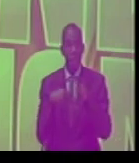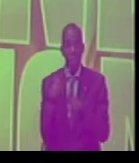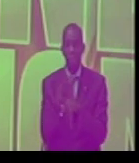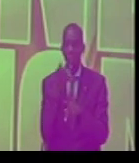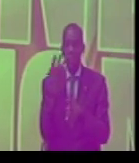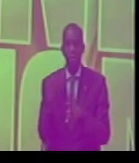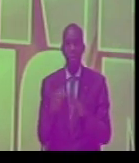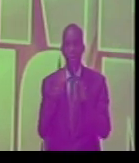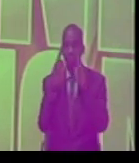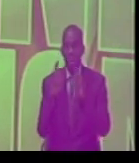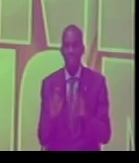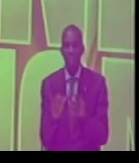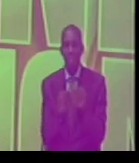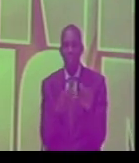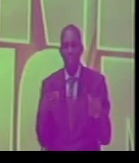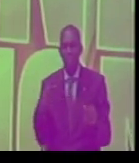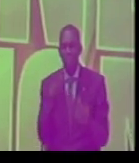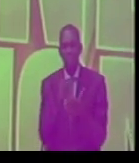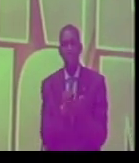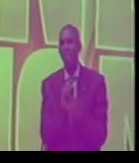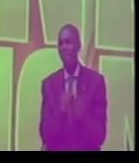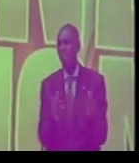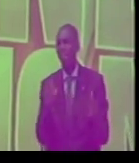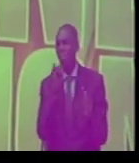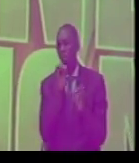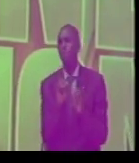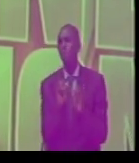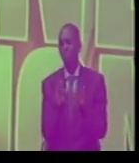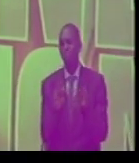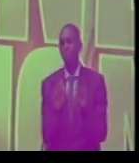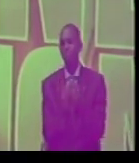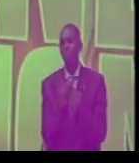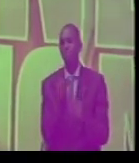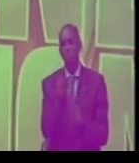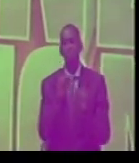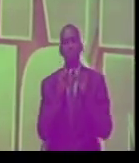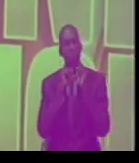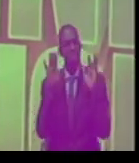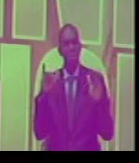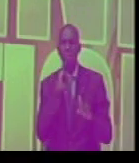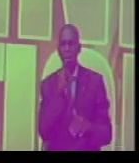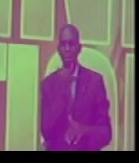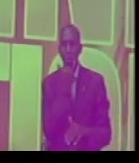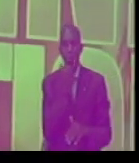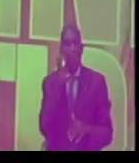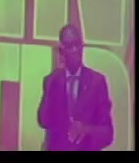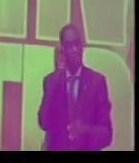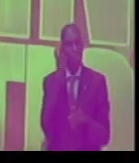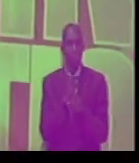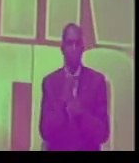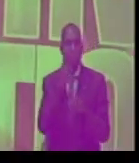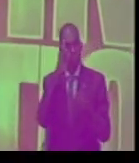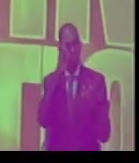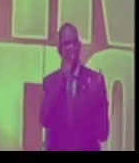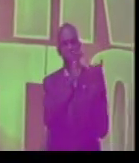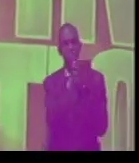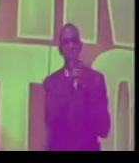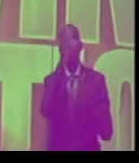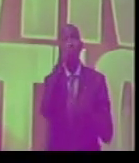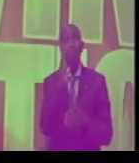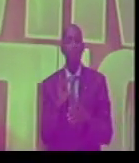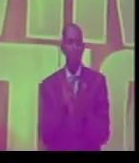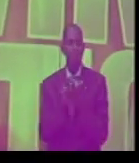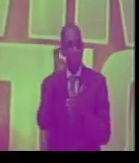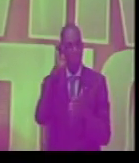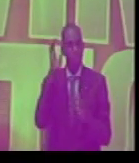run different kinds of tests. And doctor looked at it and said, see, everything is okay with you. There's nothing wrong with you. So